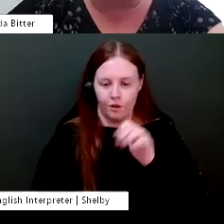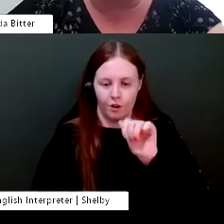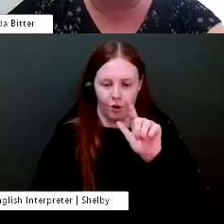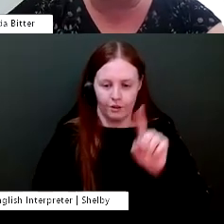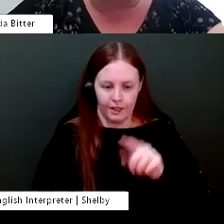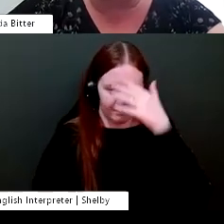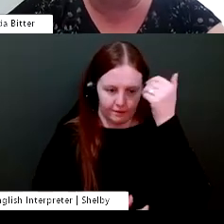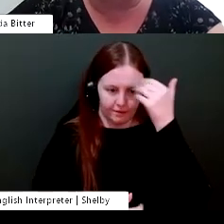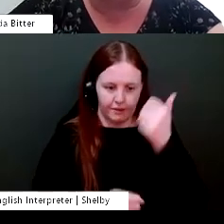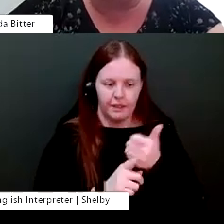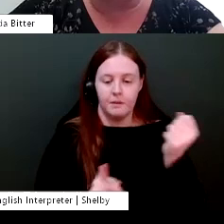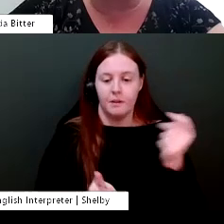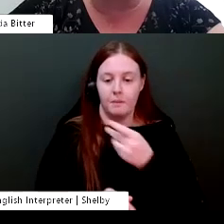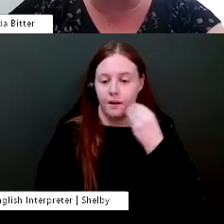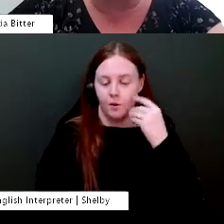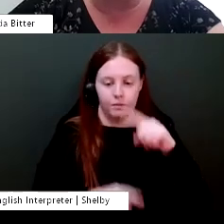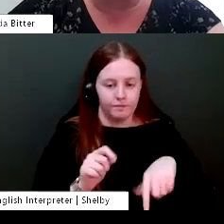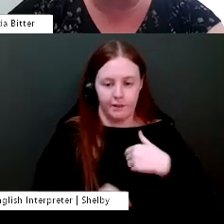return home due to the risk to Nada.